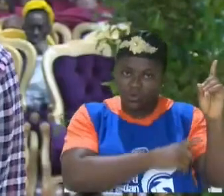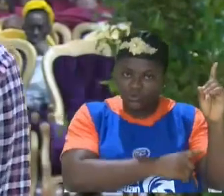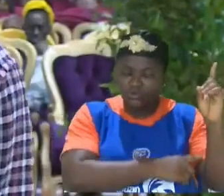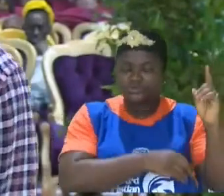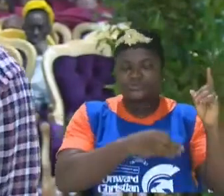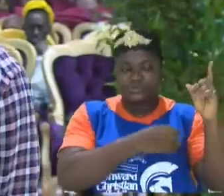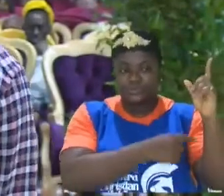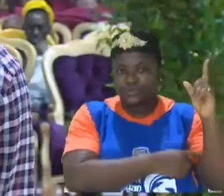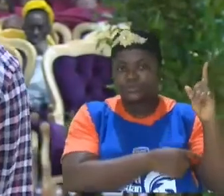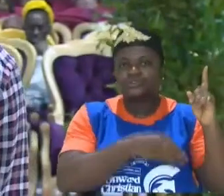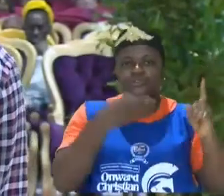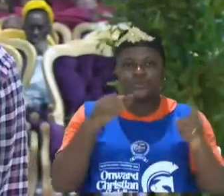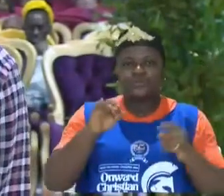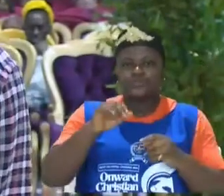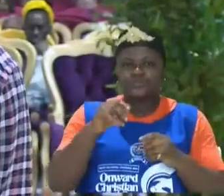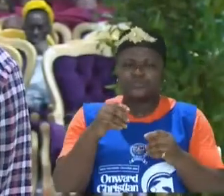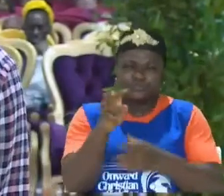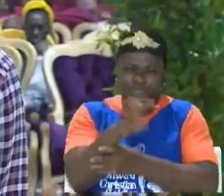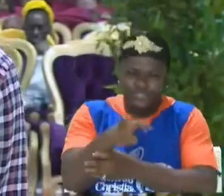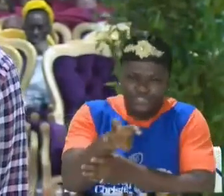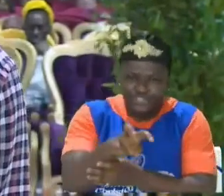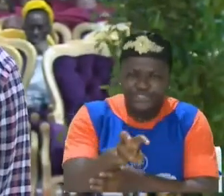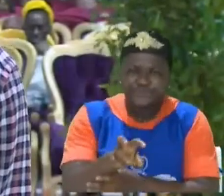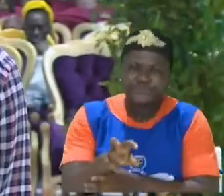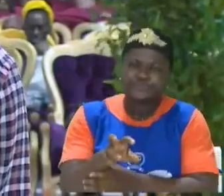But I'm not always